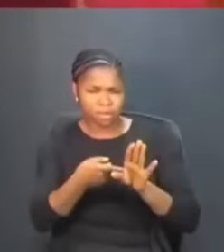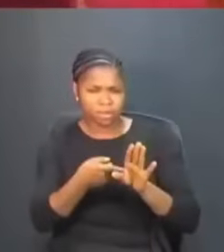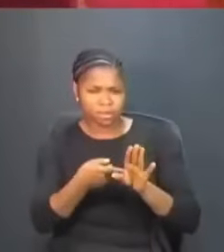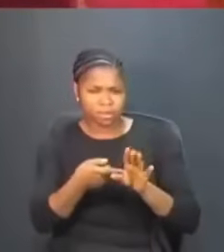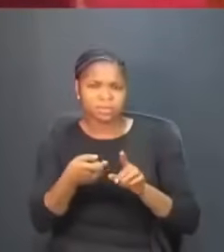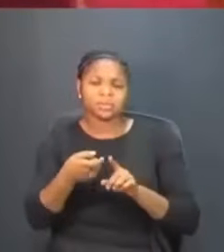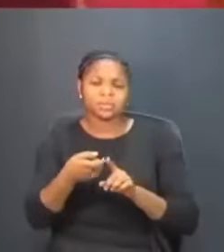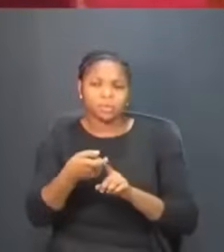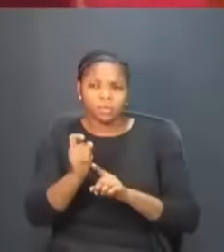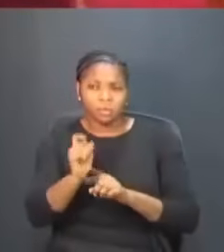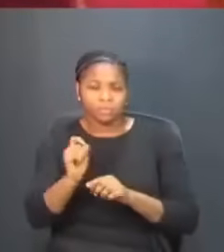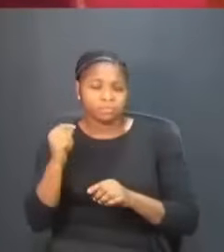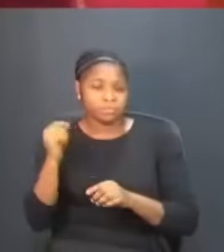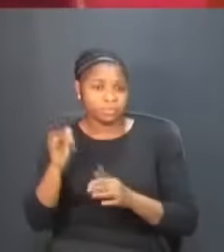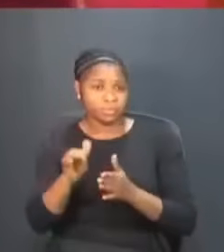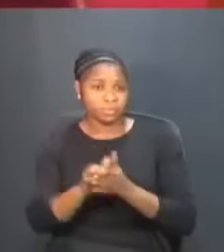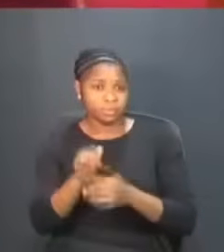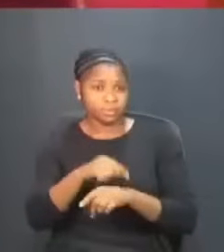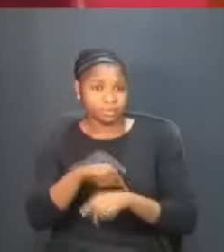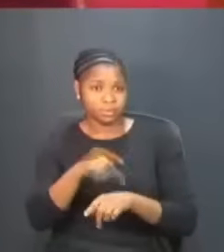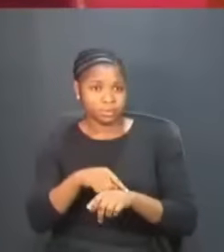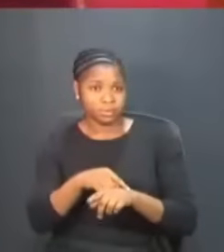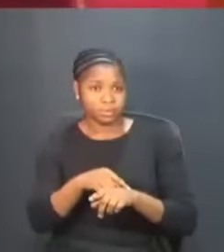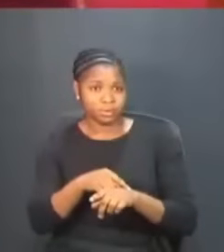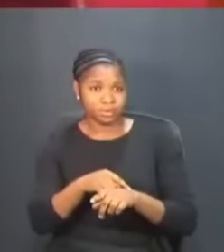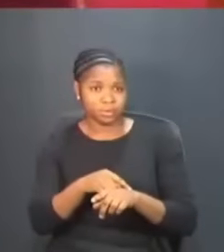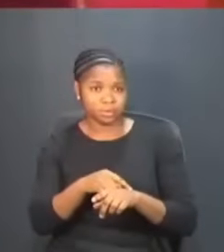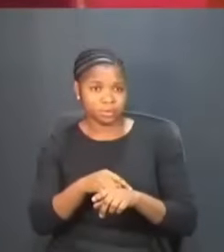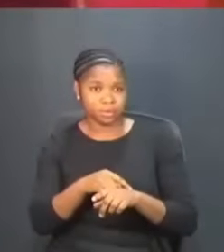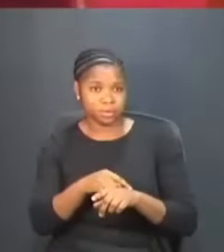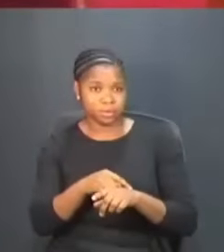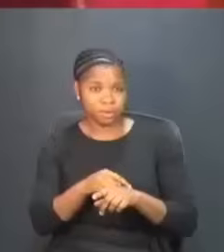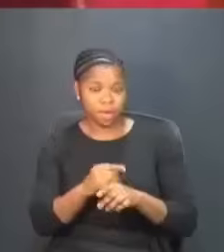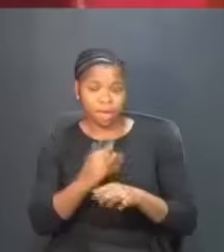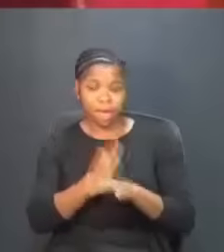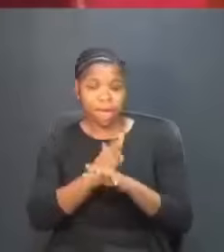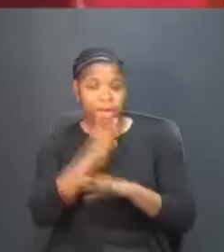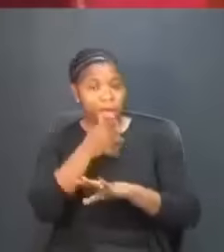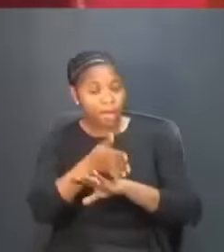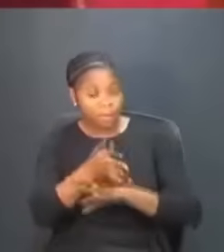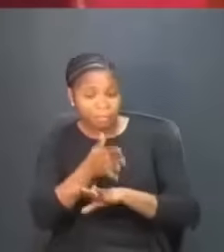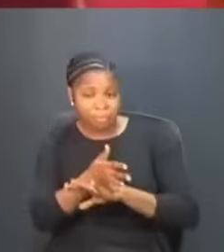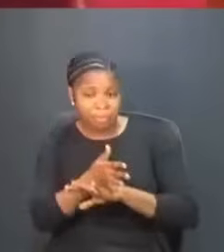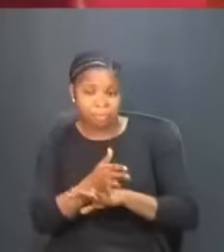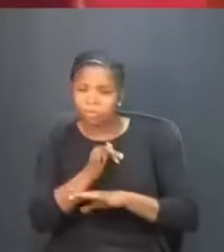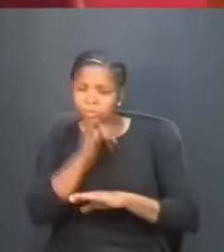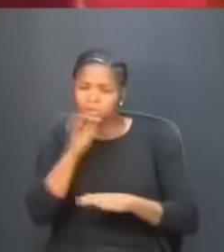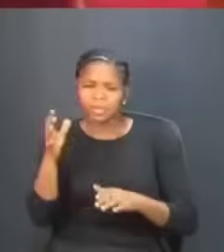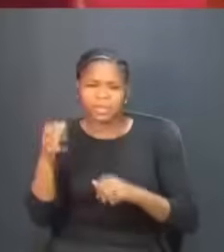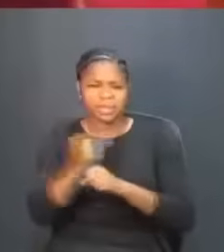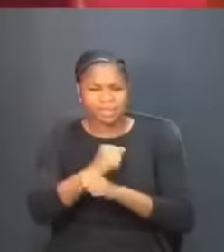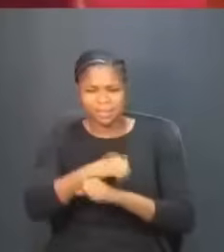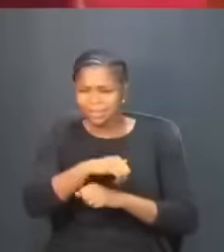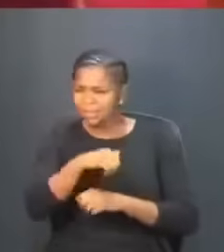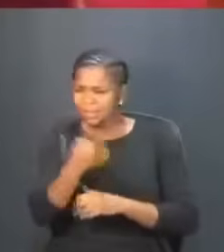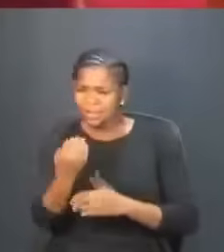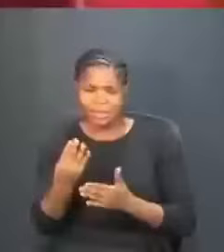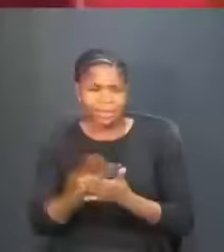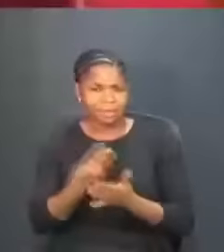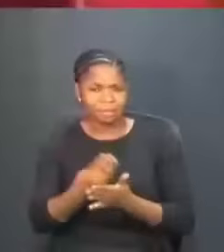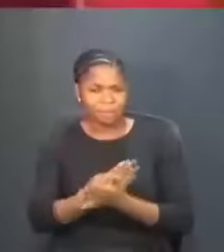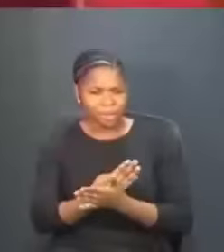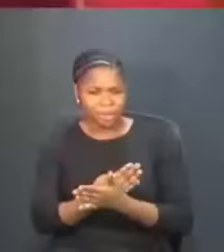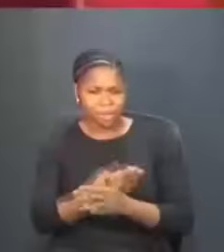Ghana never advanced a peswa to buffer stock to maintain strategic stocks against emergencies